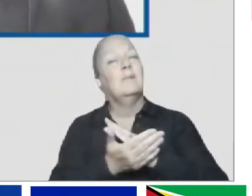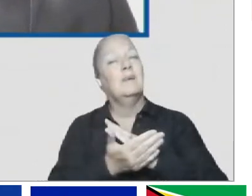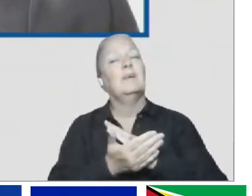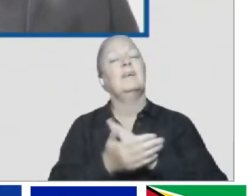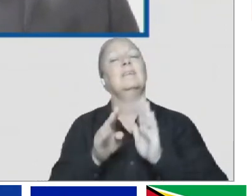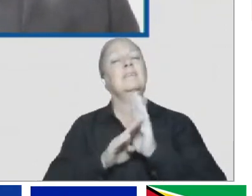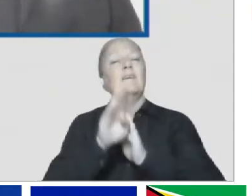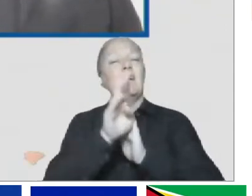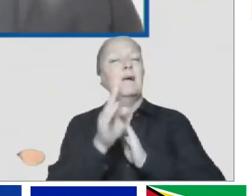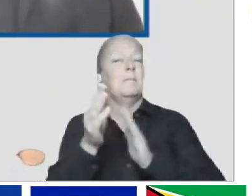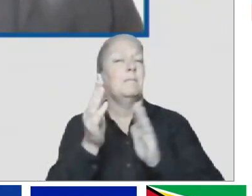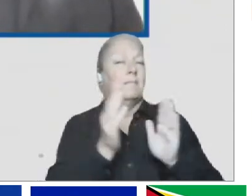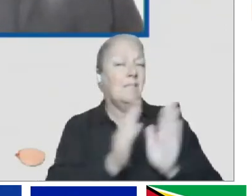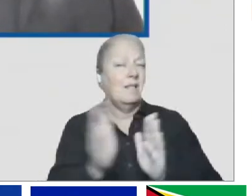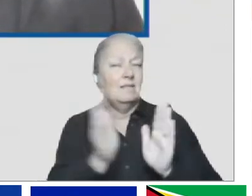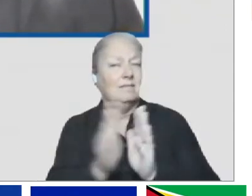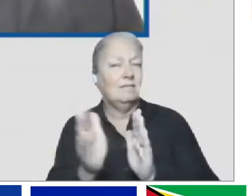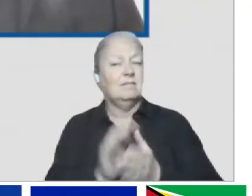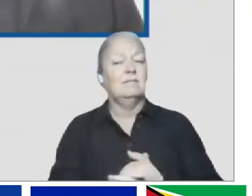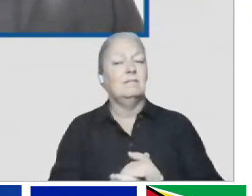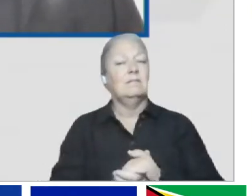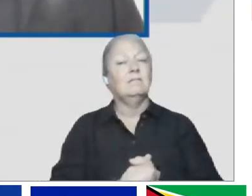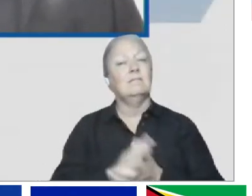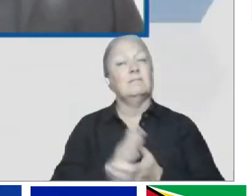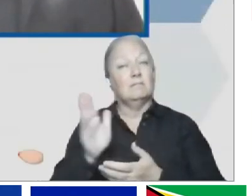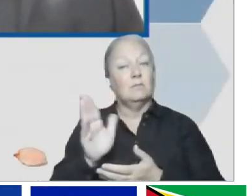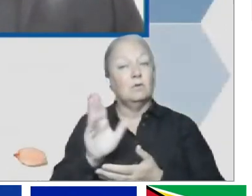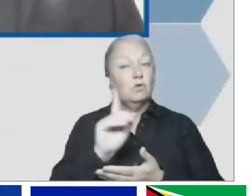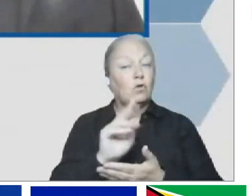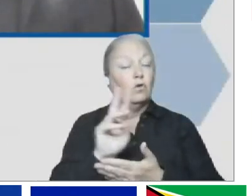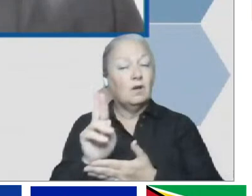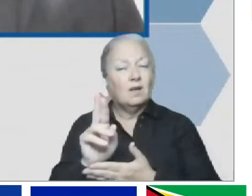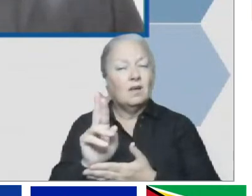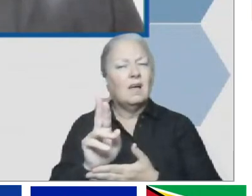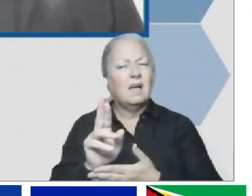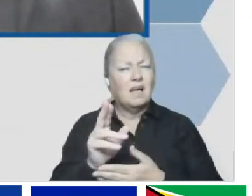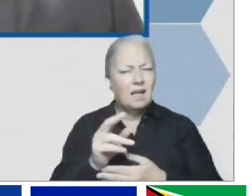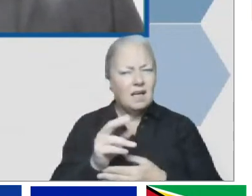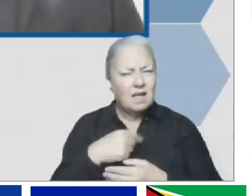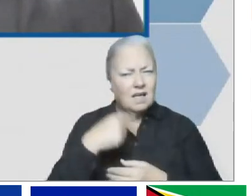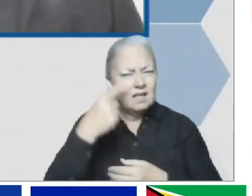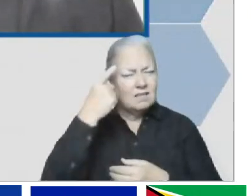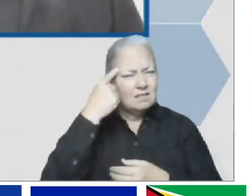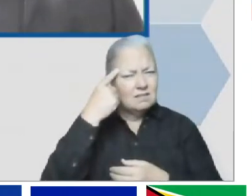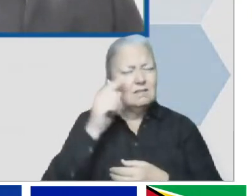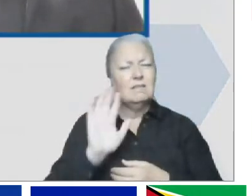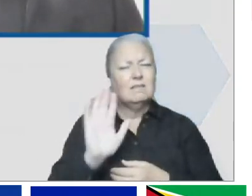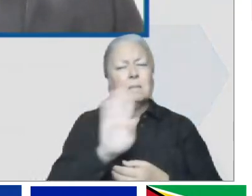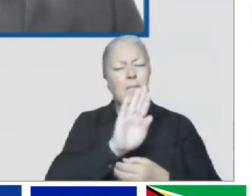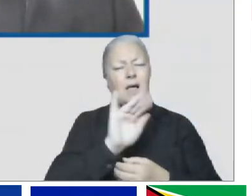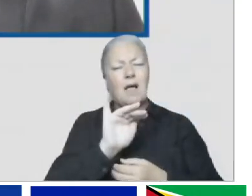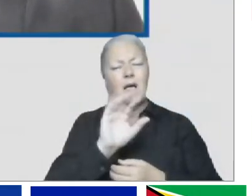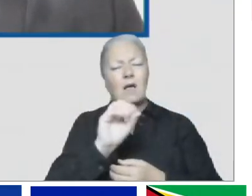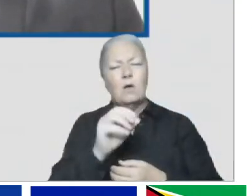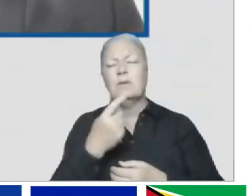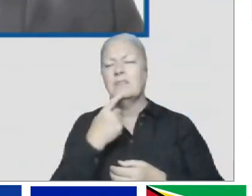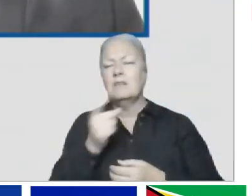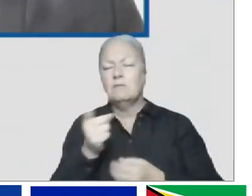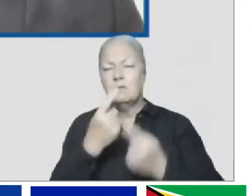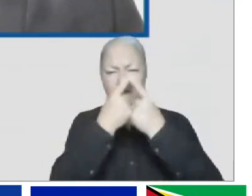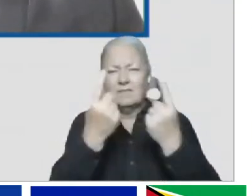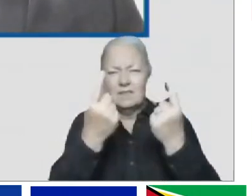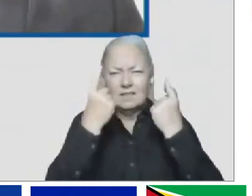Dr. Henry has a doctorate from, I believe, the Ohio State University in development economics, has